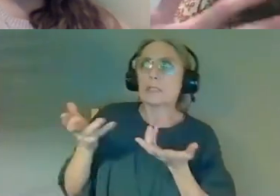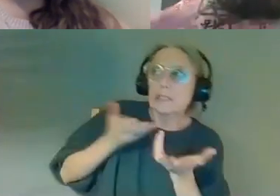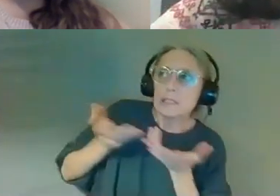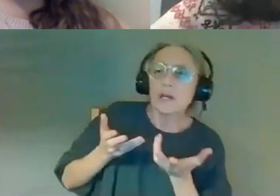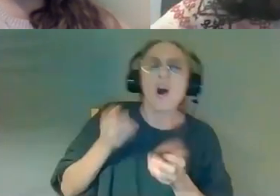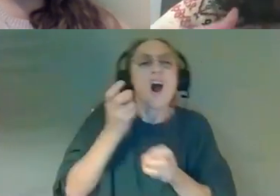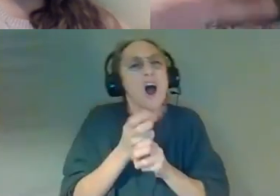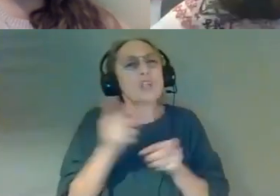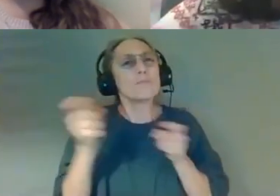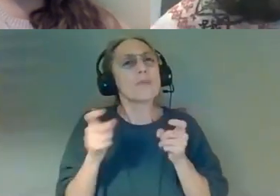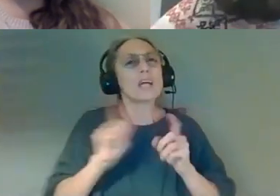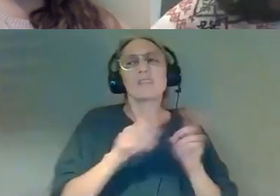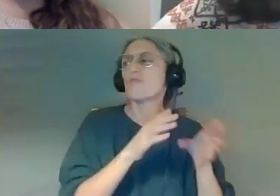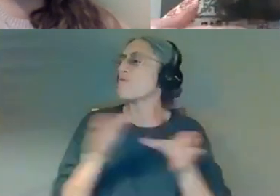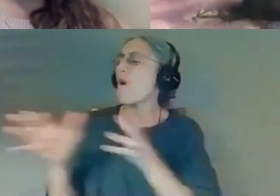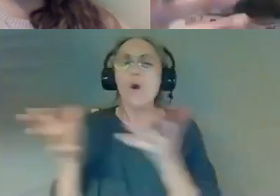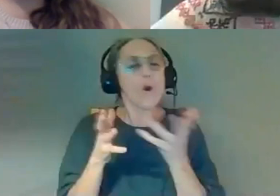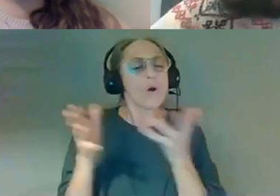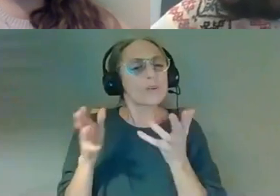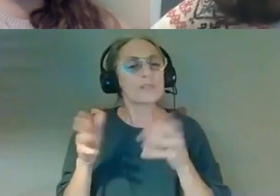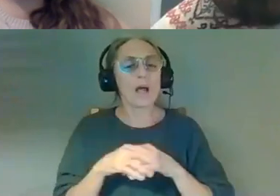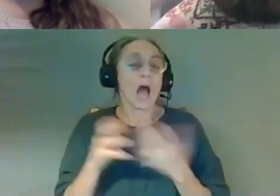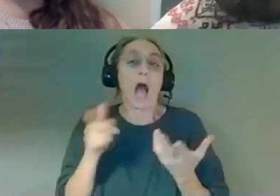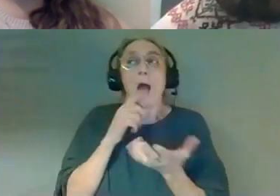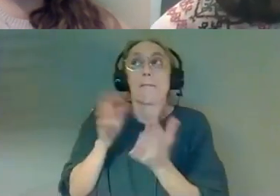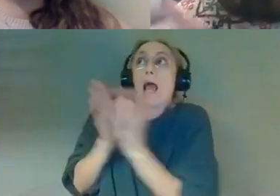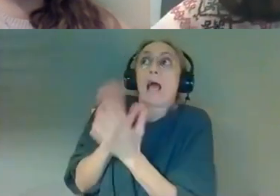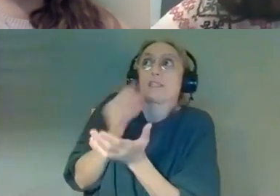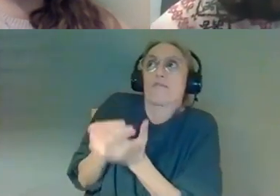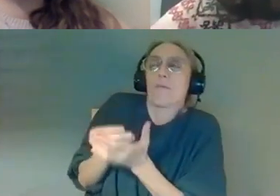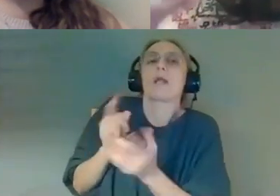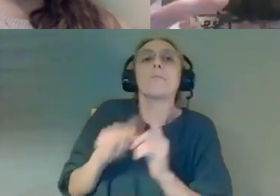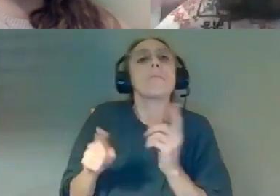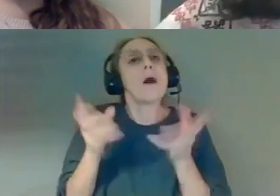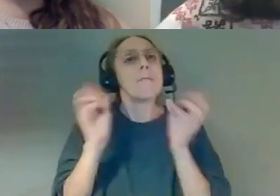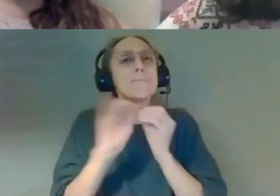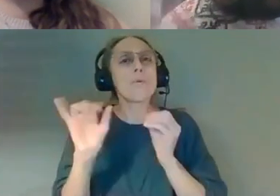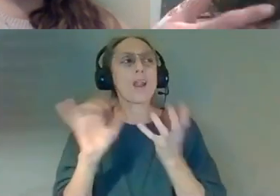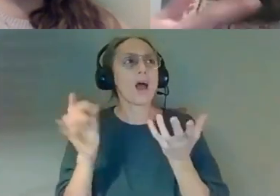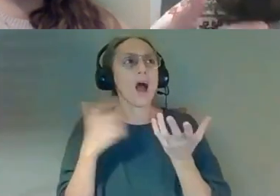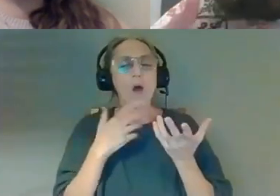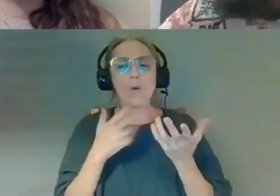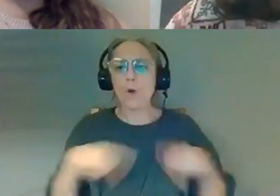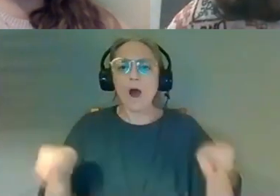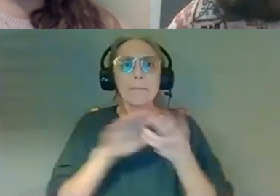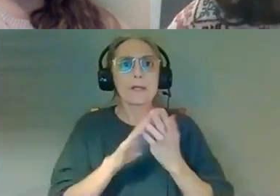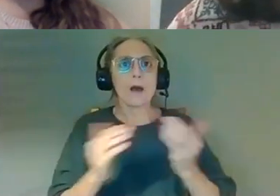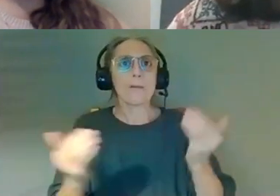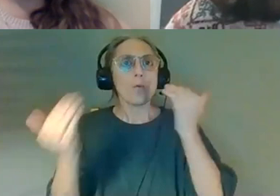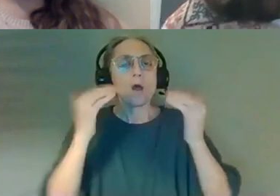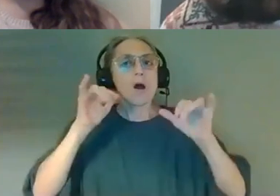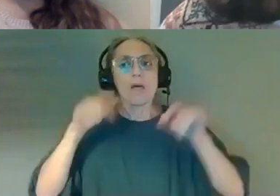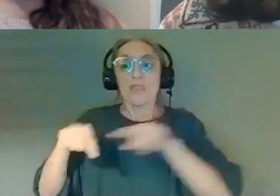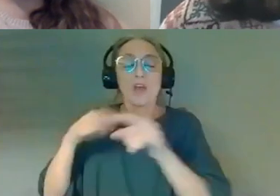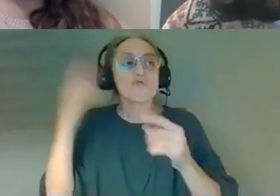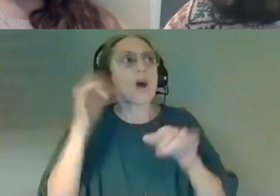like people aware, and especially our legislators, that these things are happening in the city and